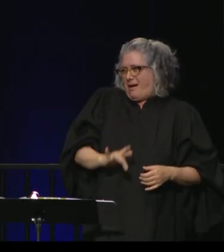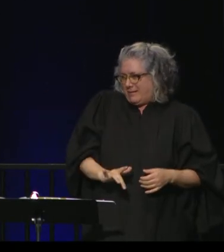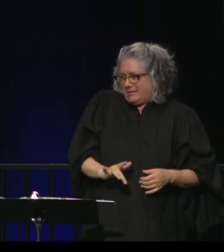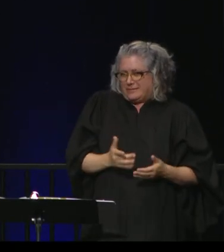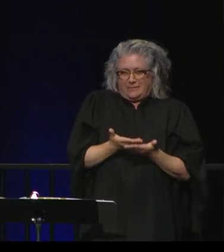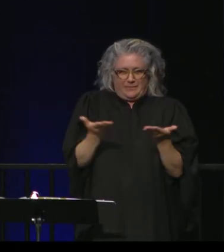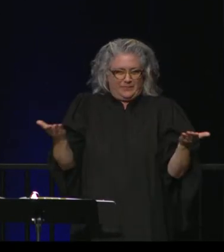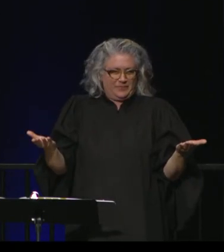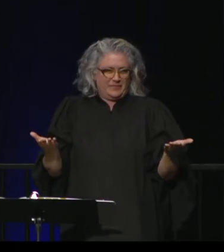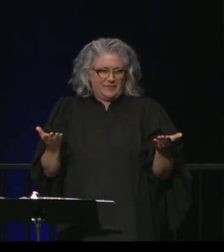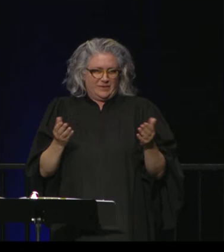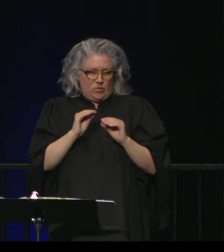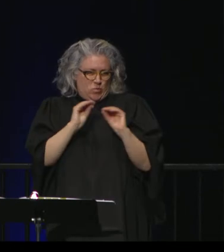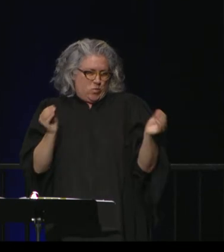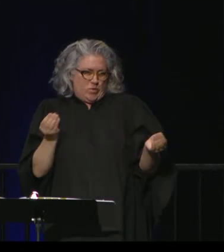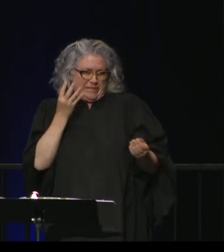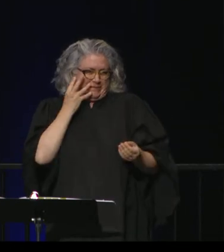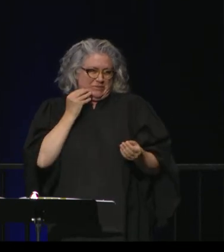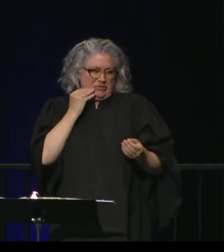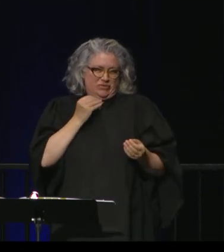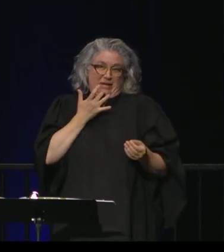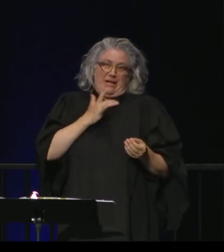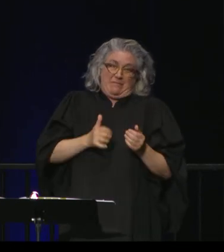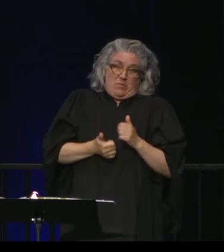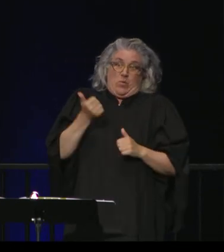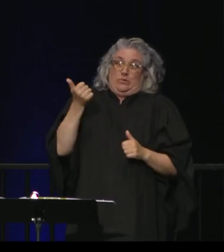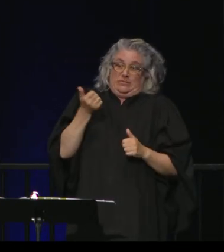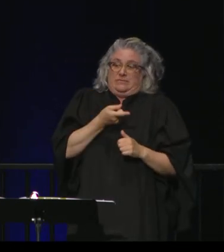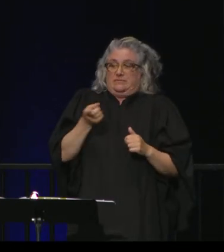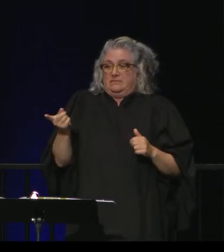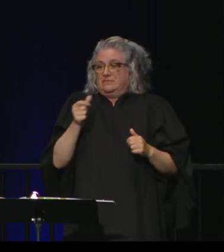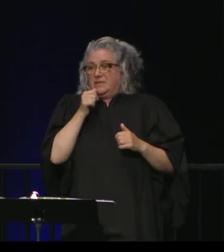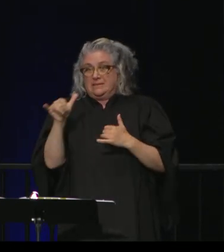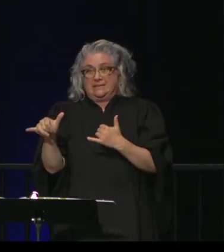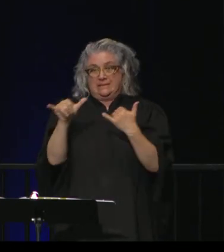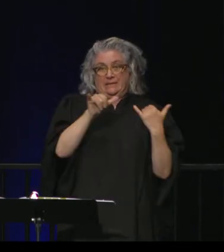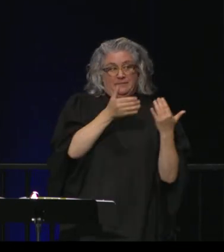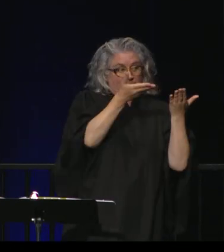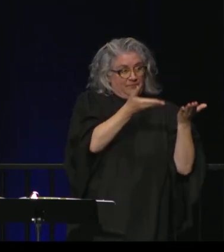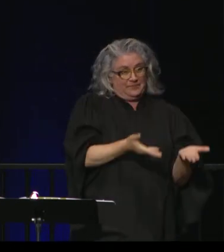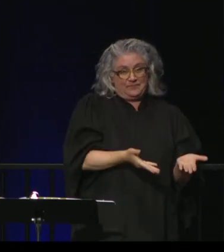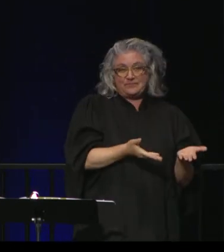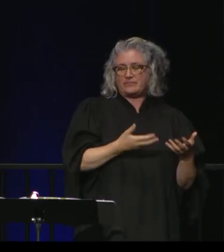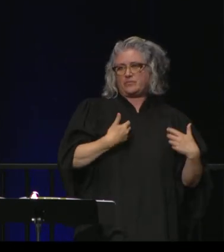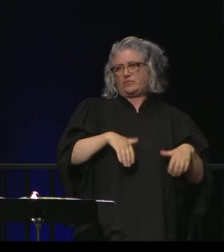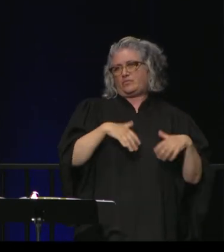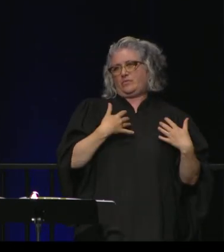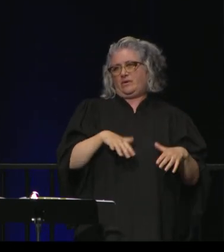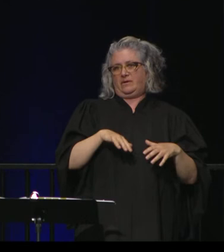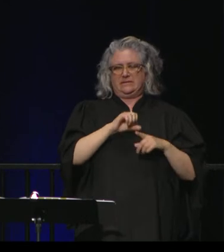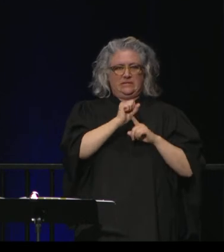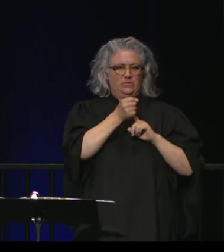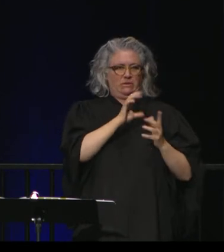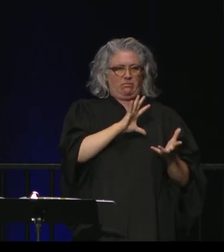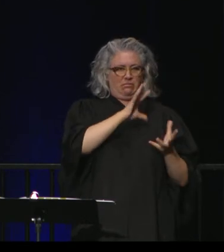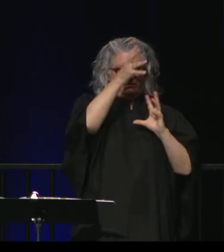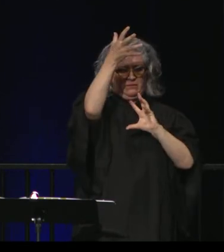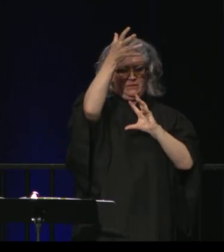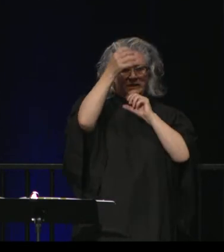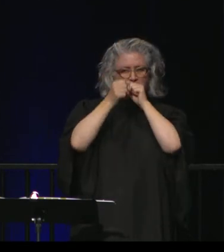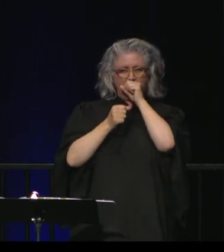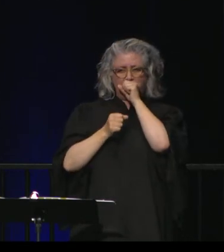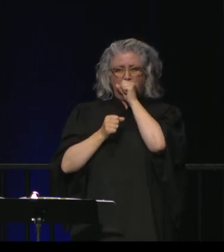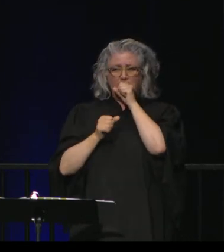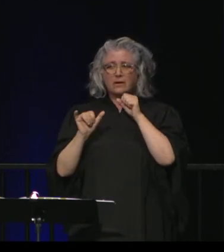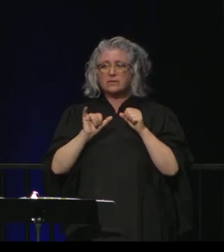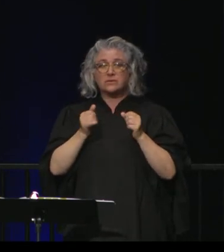most of us have not encountered the circumstances he was required to overcome. Nor are we individual